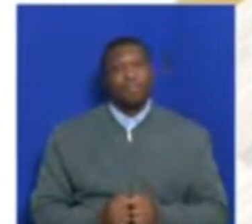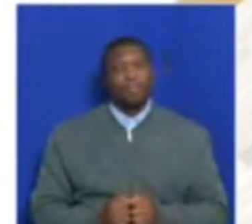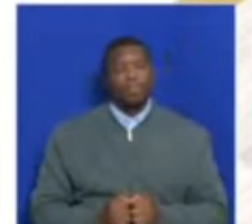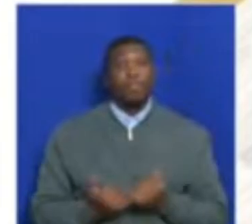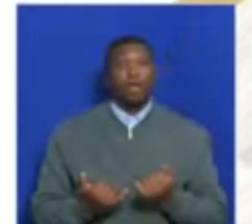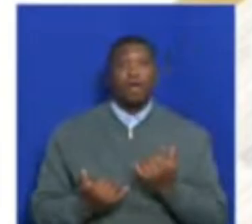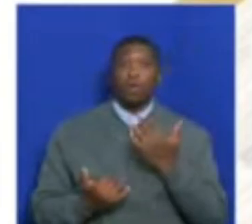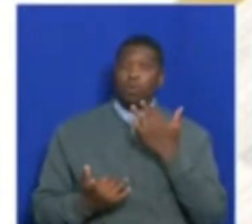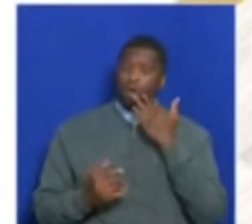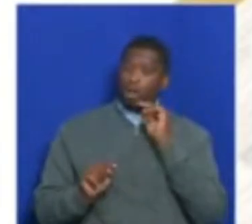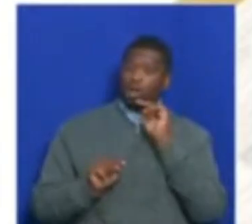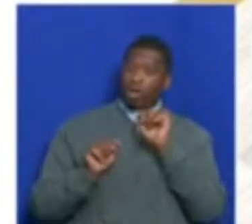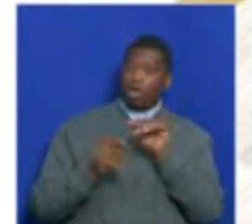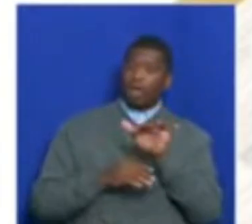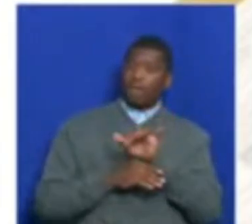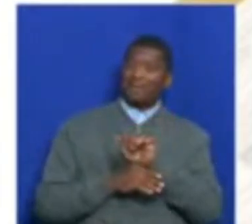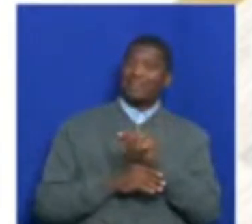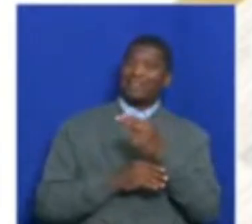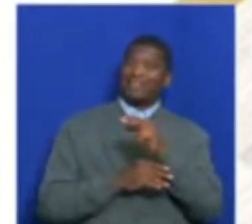Hillcrest CAS